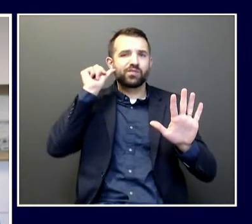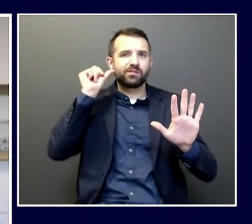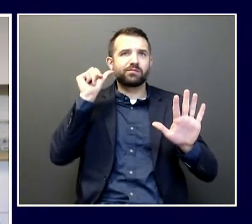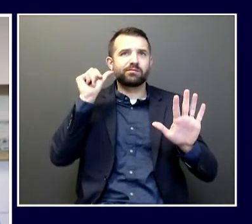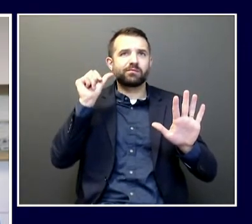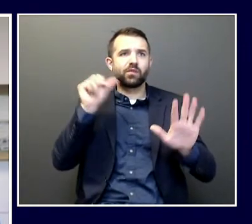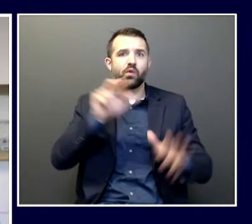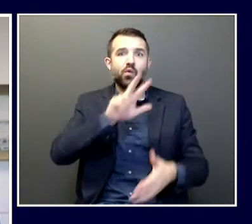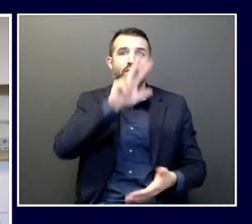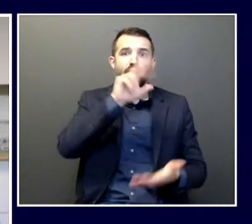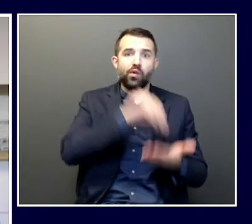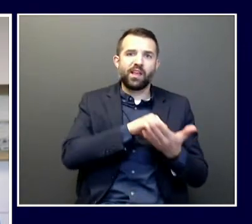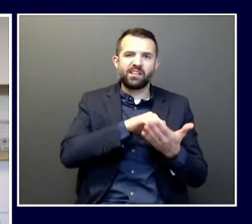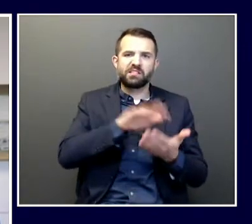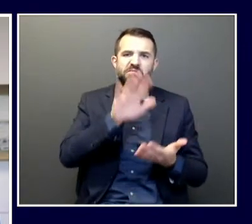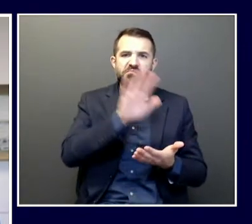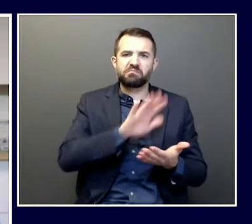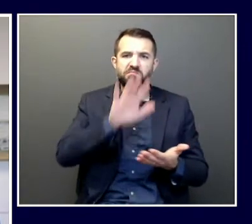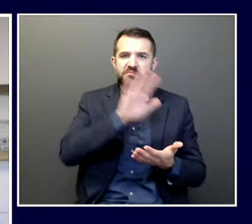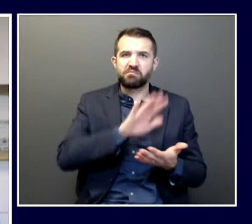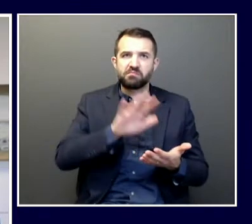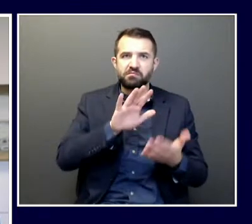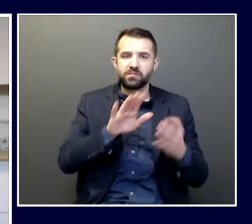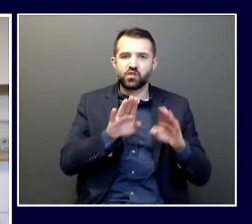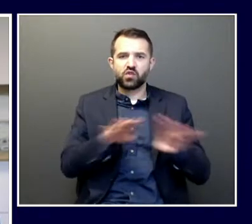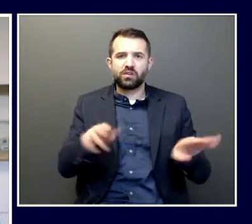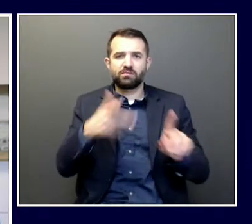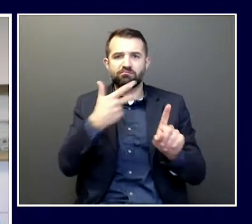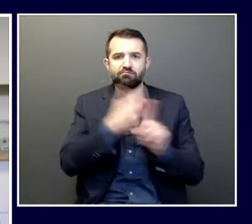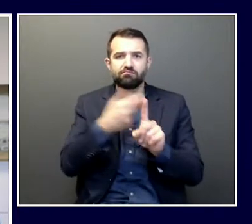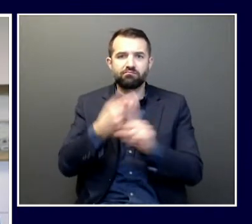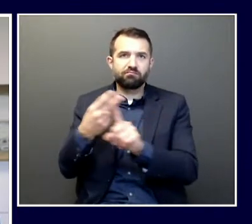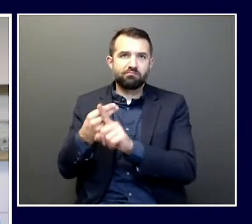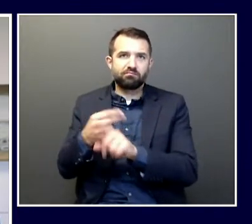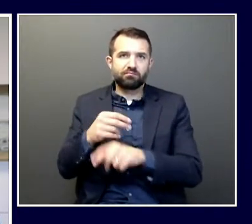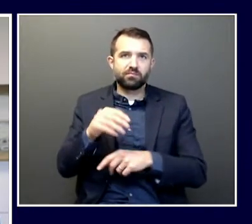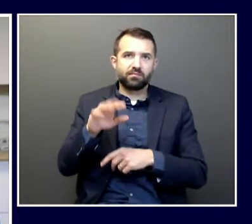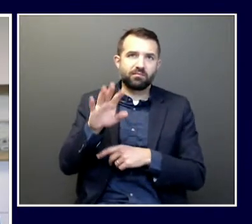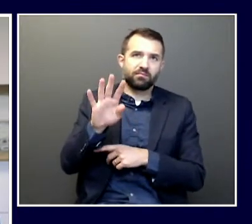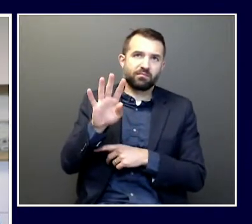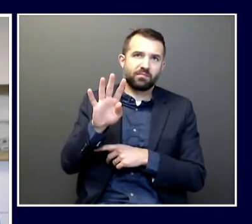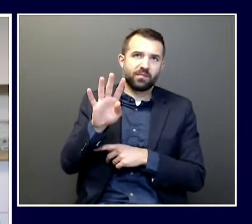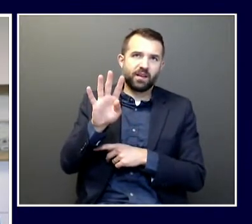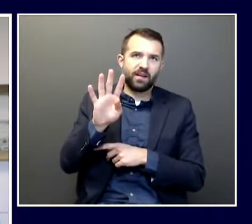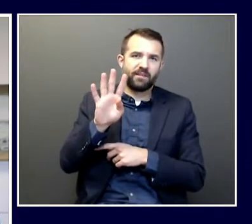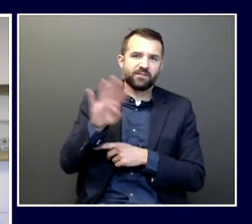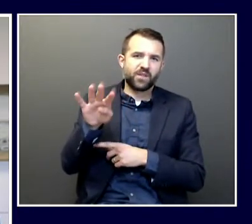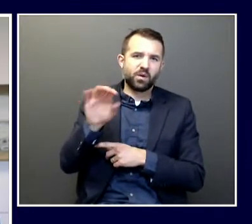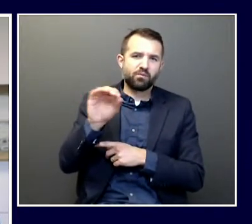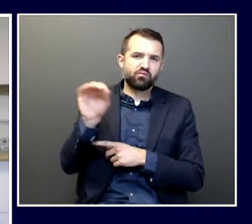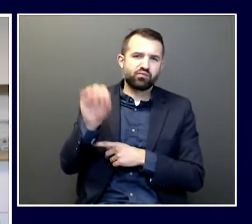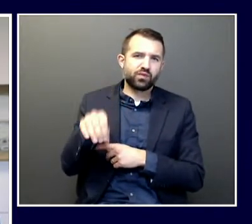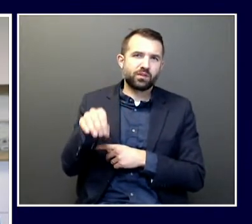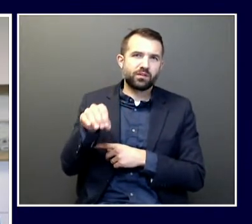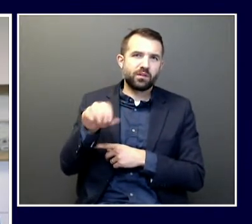kids who have been vaccinated, 44%, it looks like, so like roughly half are in Cumberland